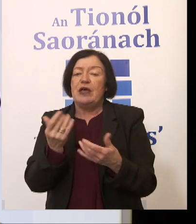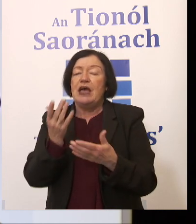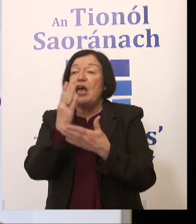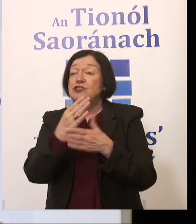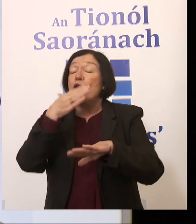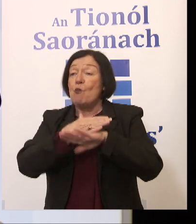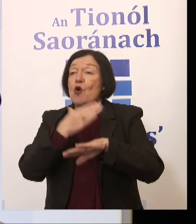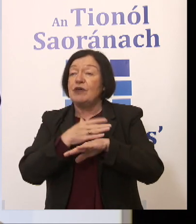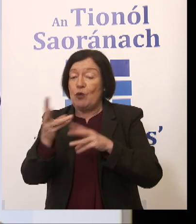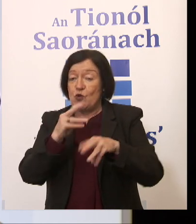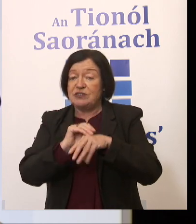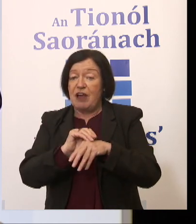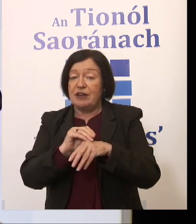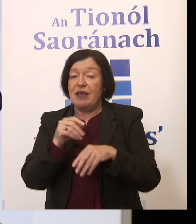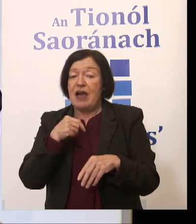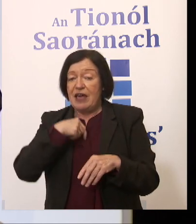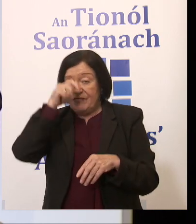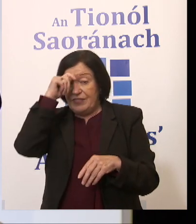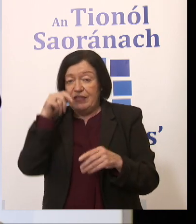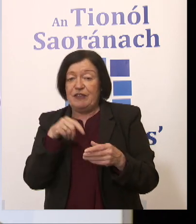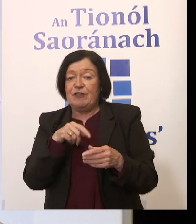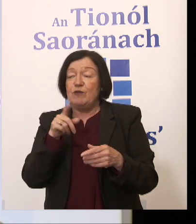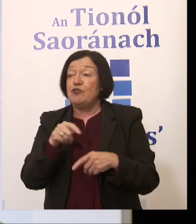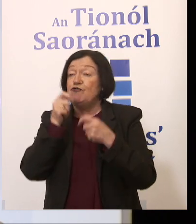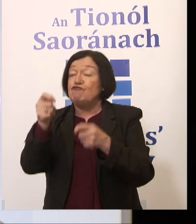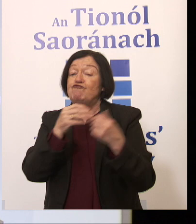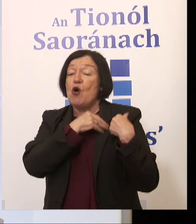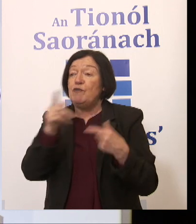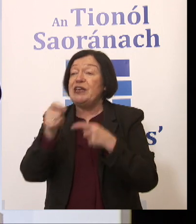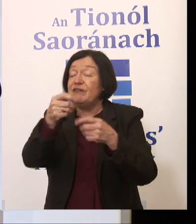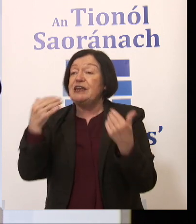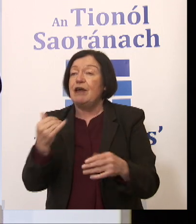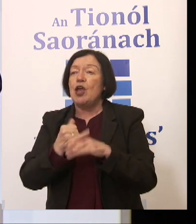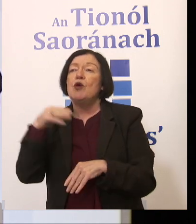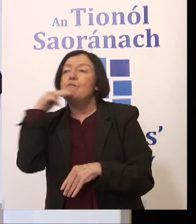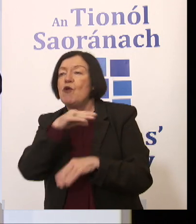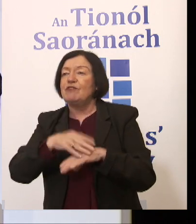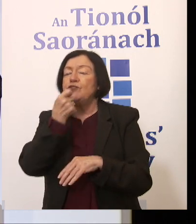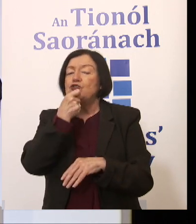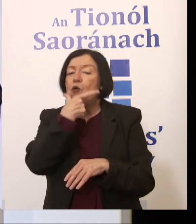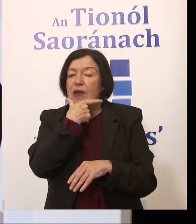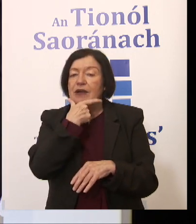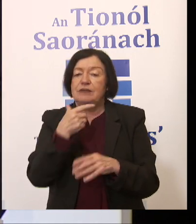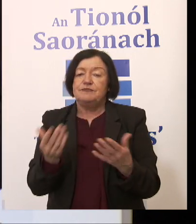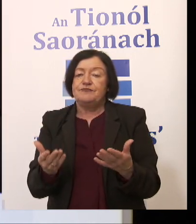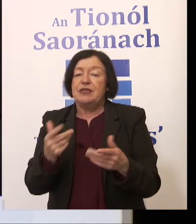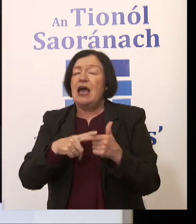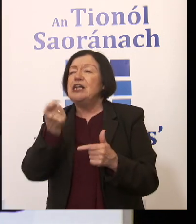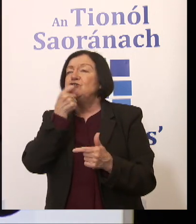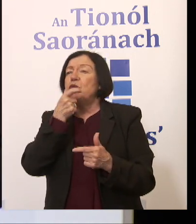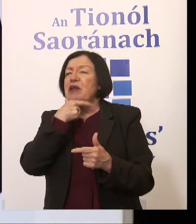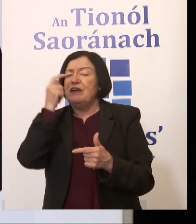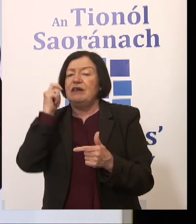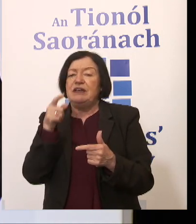work that they've done. I think the mandate you've been given here is a really important one in the context of Dublin and Dublin, I suppose,